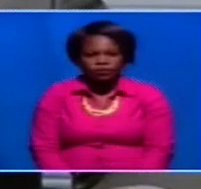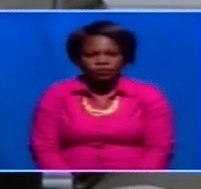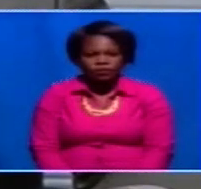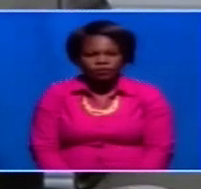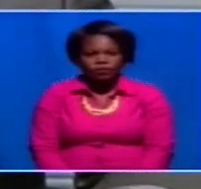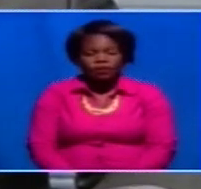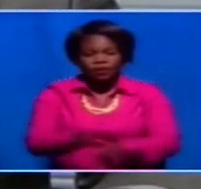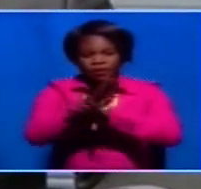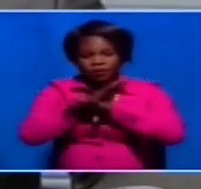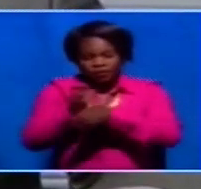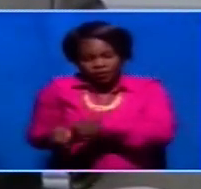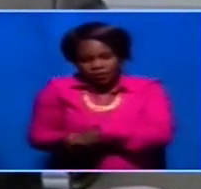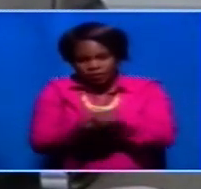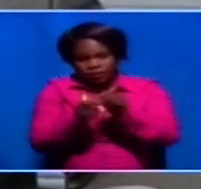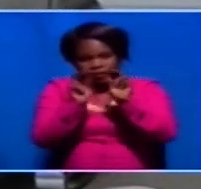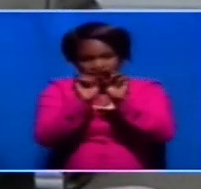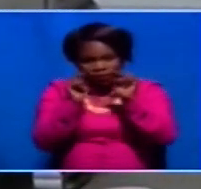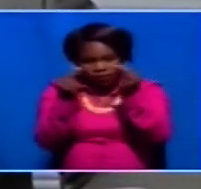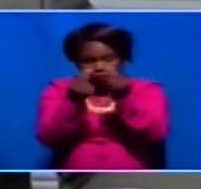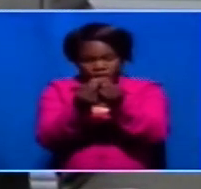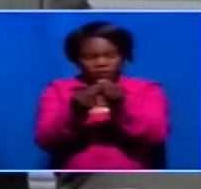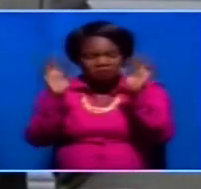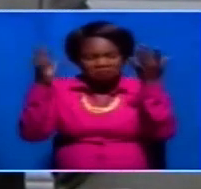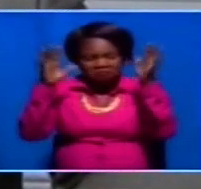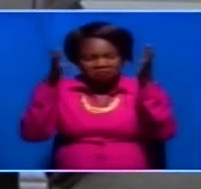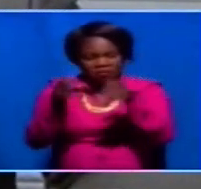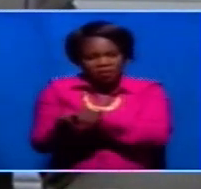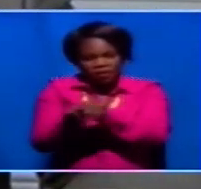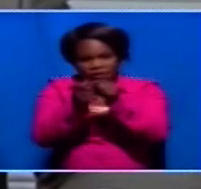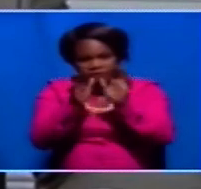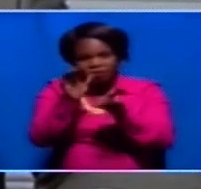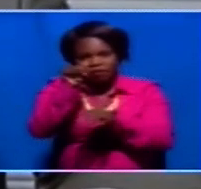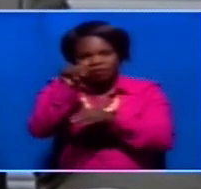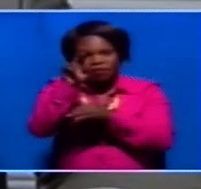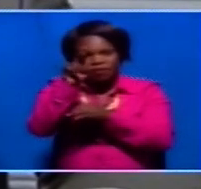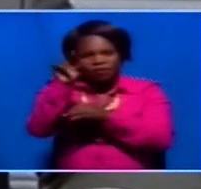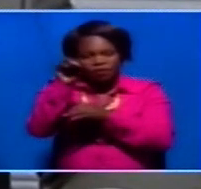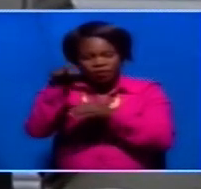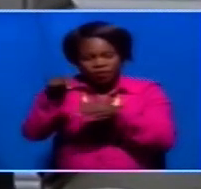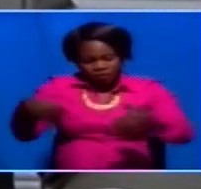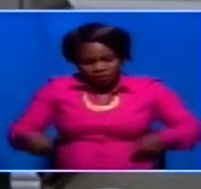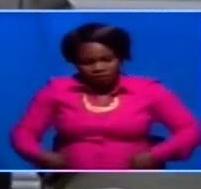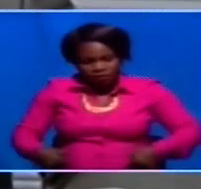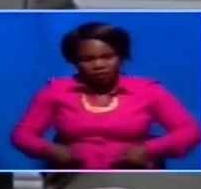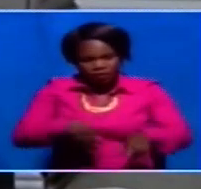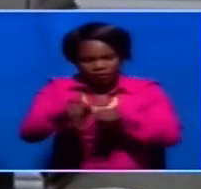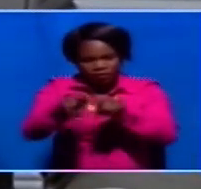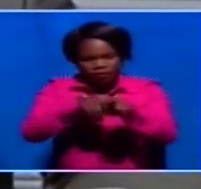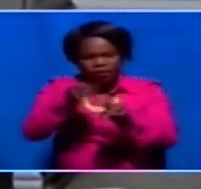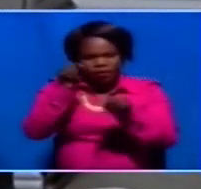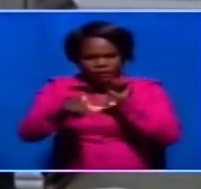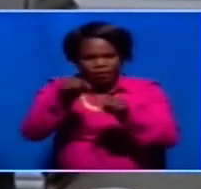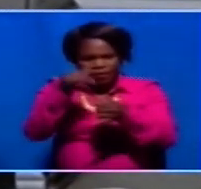And the Zambia Golf Union commends Zambian golfer Aaron Simfukwe's junior performance at the just-ended MCB Indian Ocean